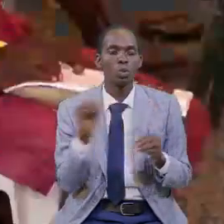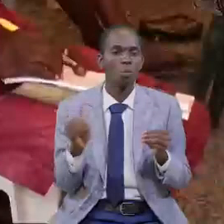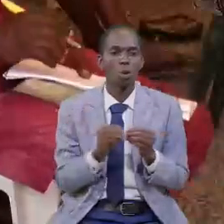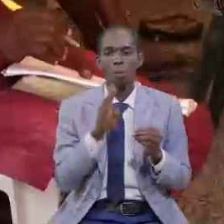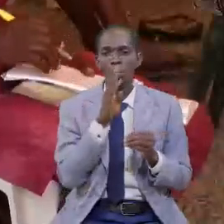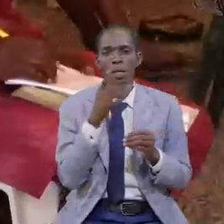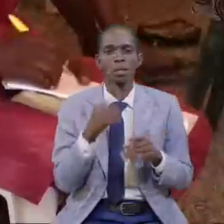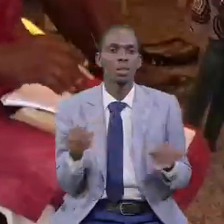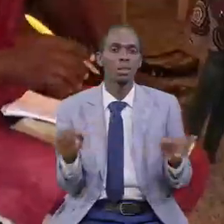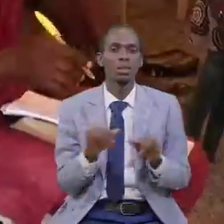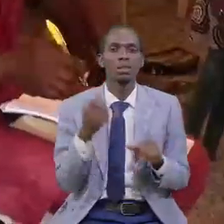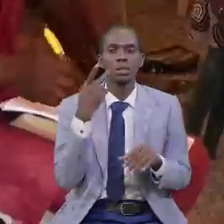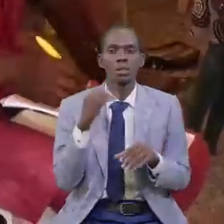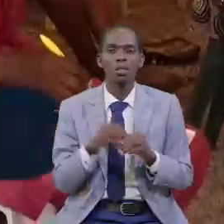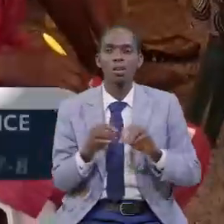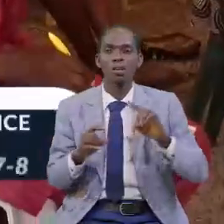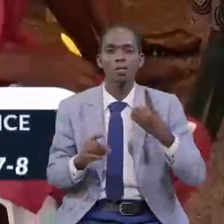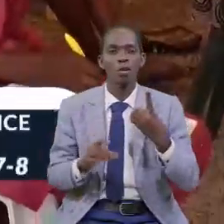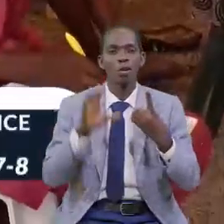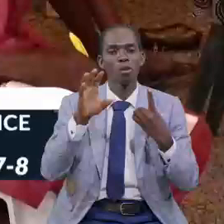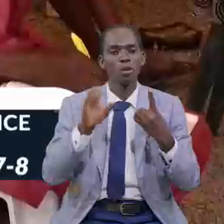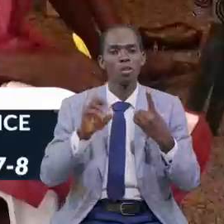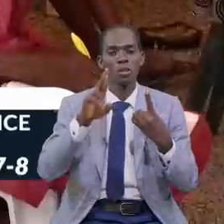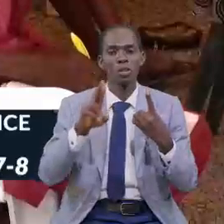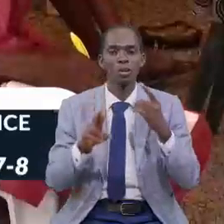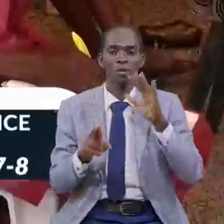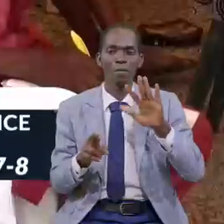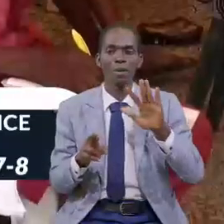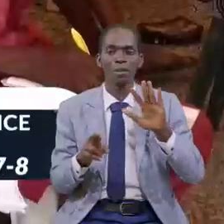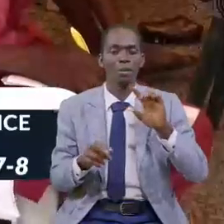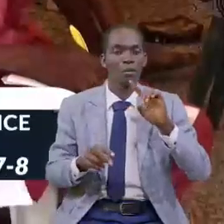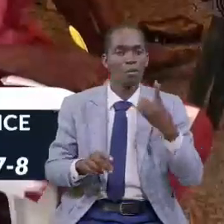chapter 5, reading from verse 7. 1